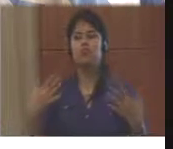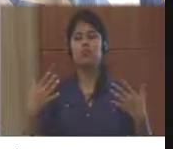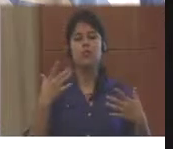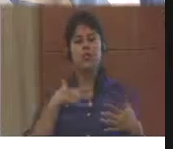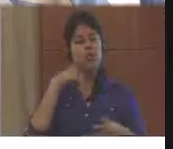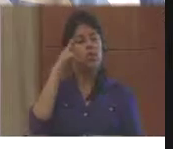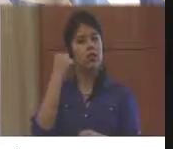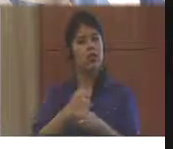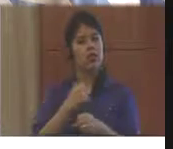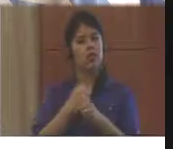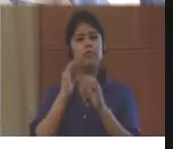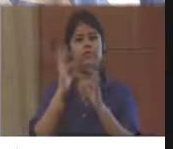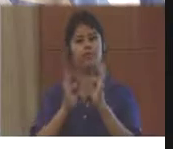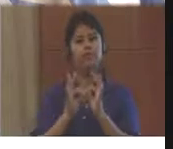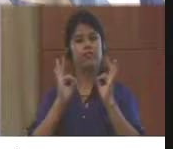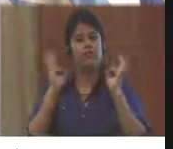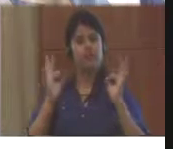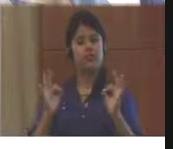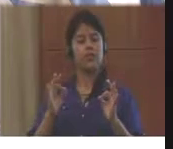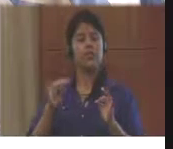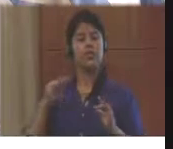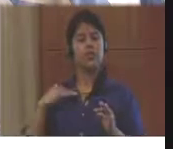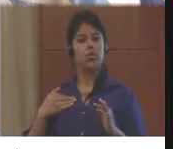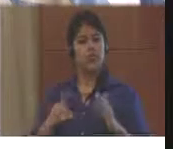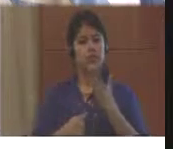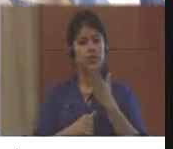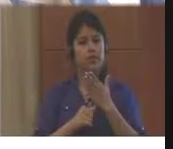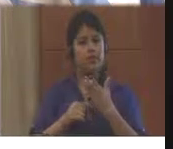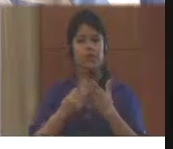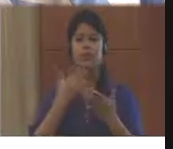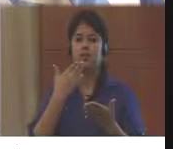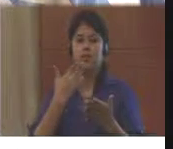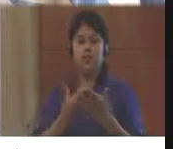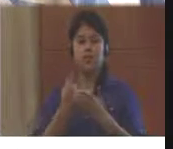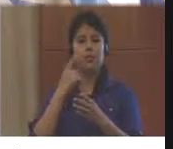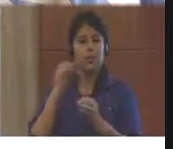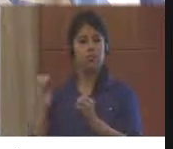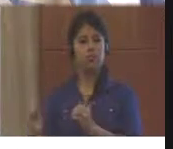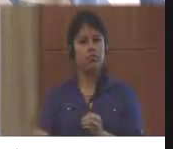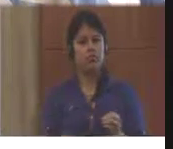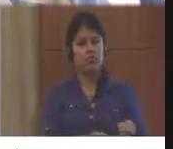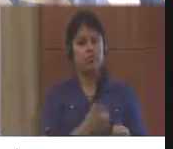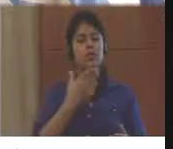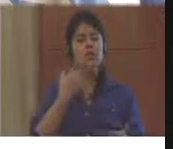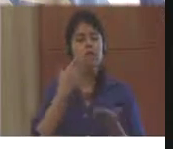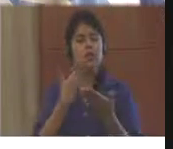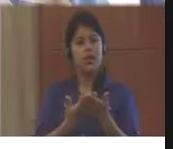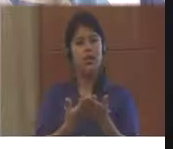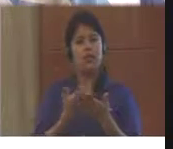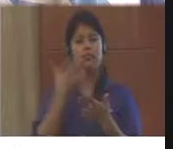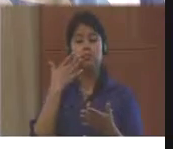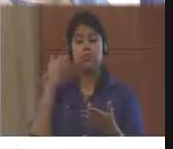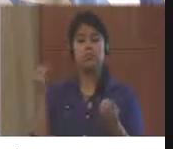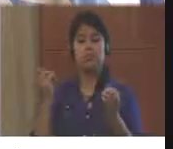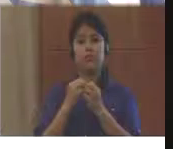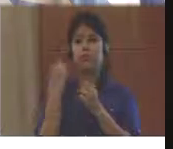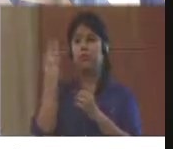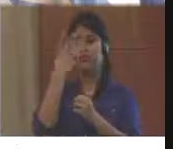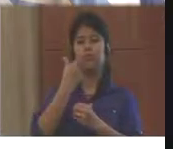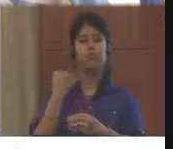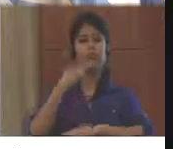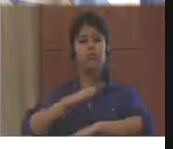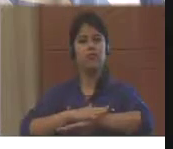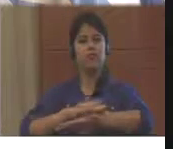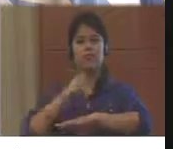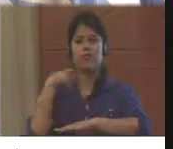Mrs. Wallström and Madam Minister. Thank you very much, and really congratulations for your organization. Thank you for